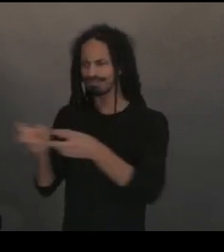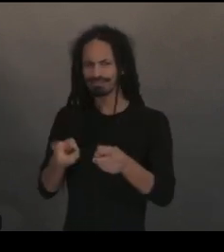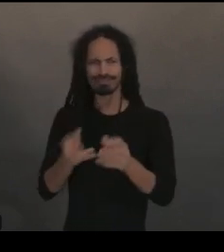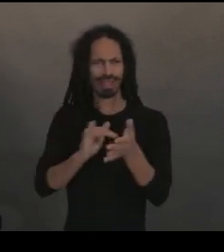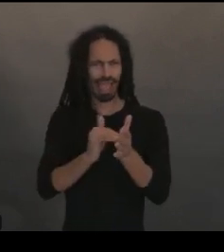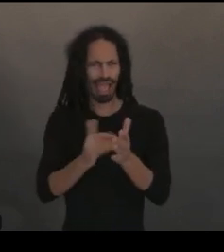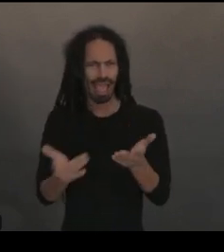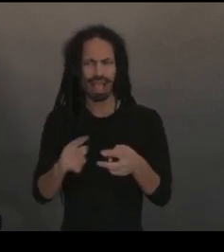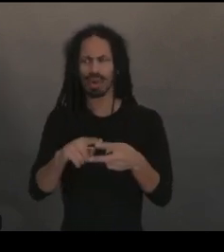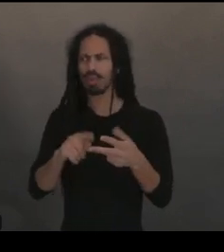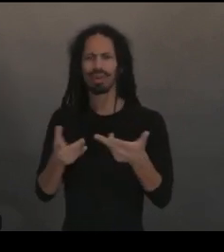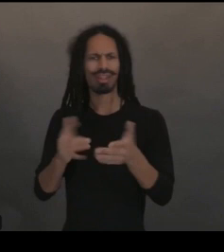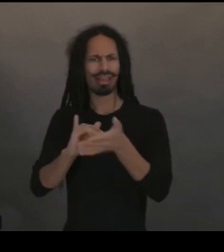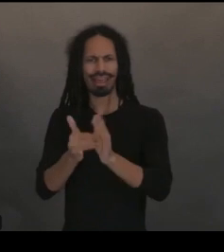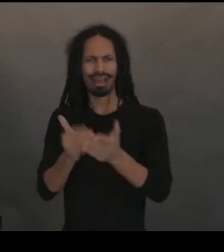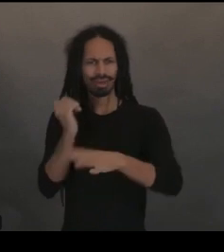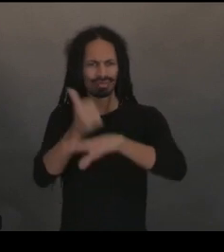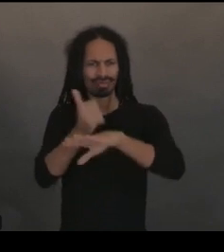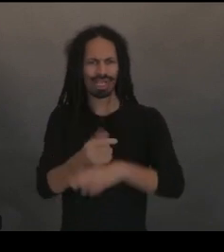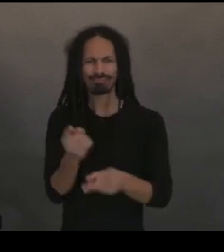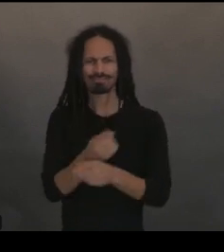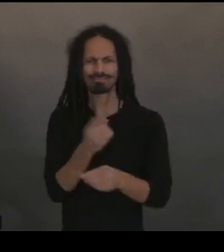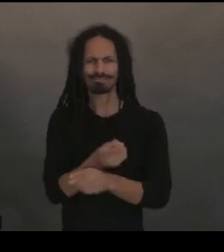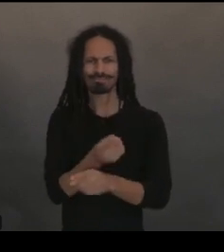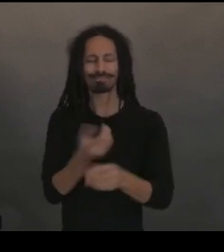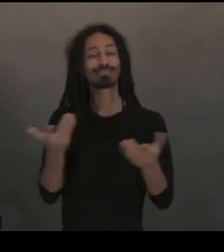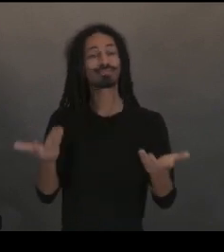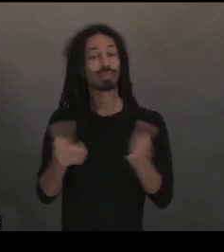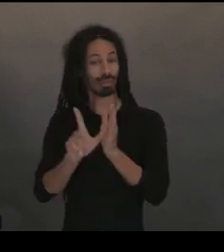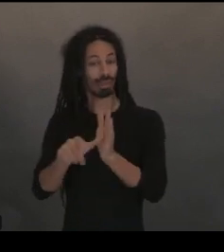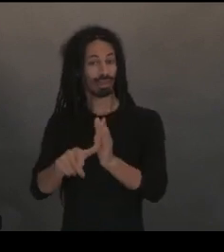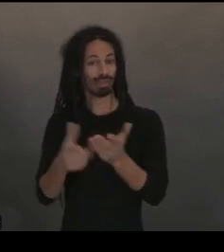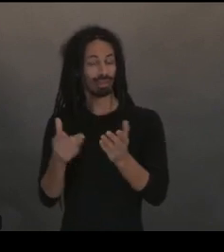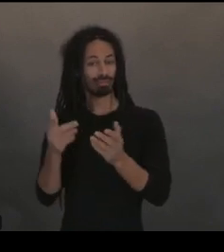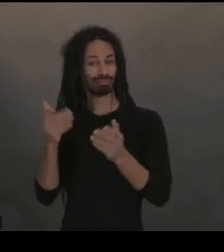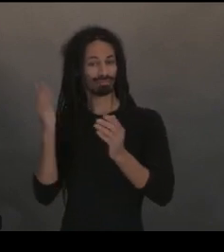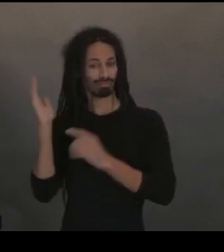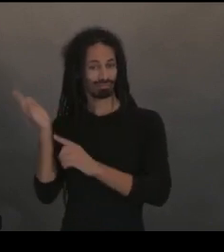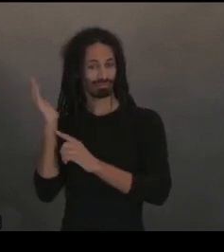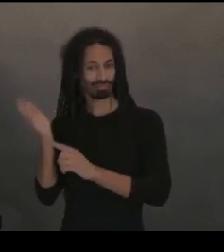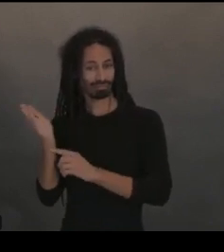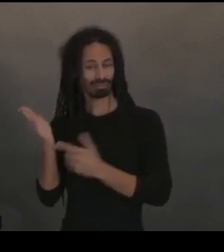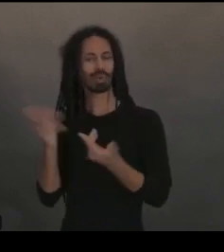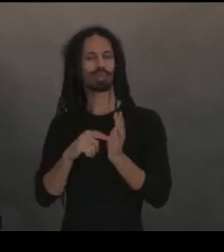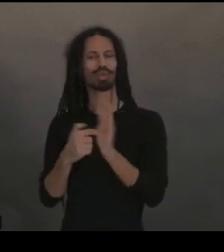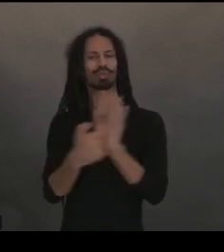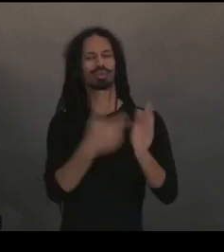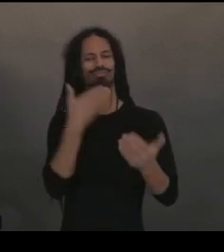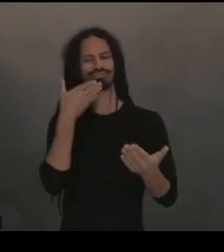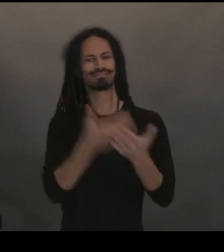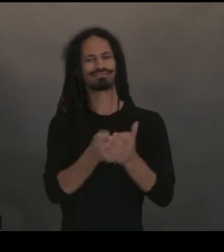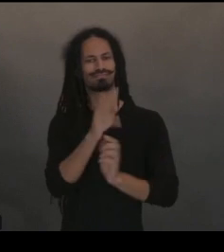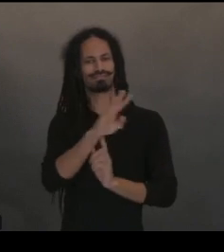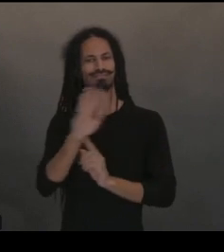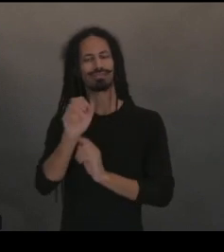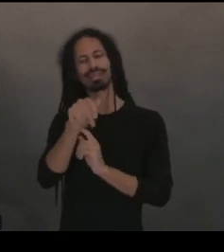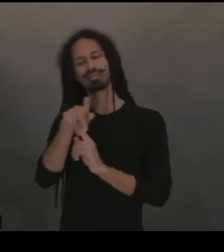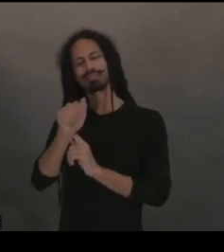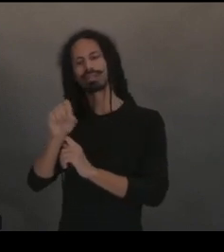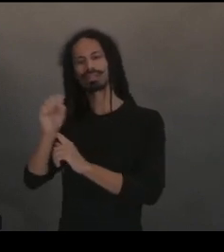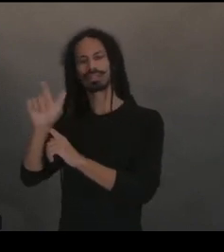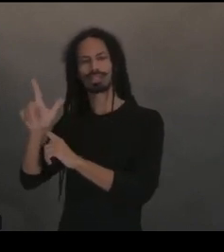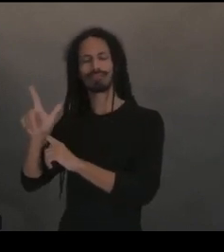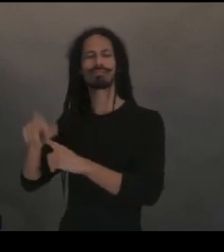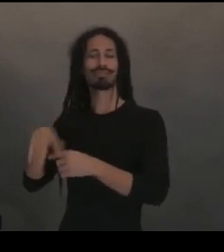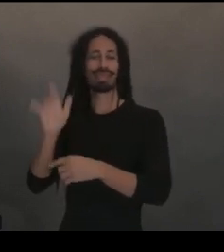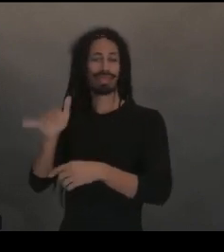this? Well, later in this presentation, we'll go over a great website, APA style, and it will